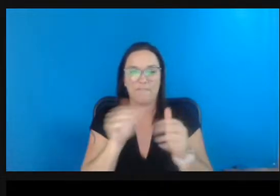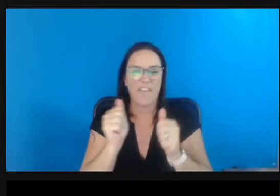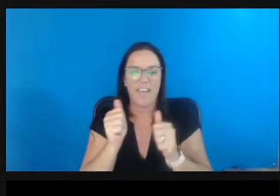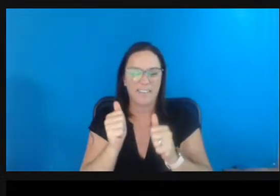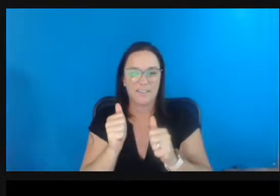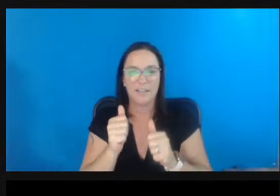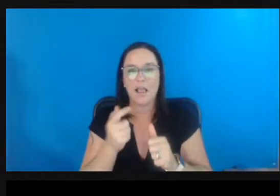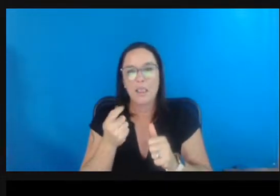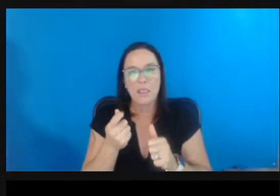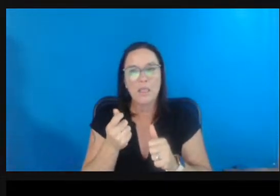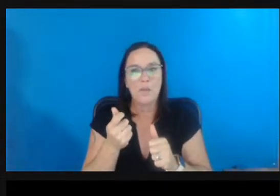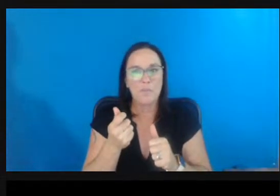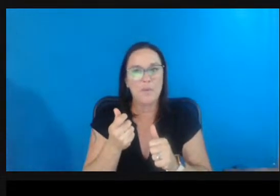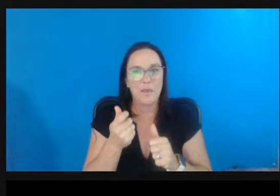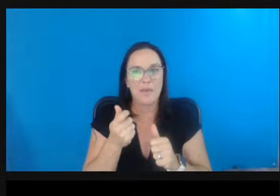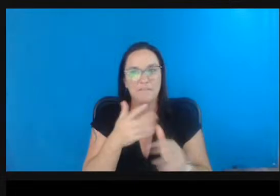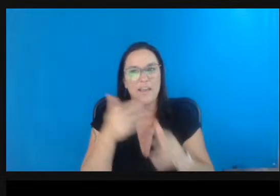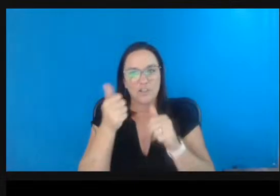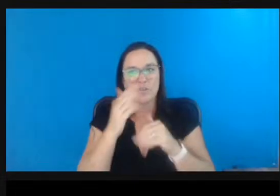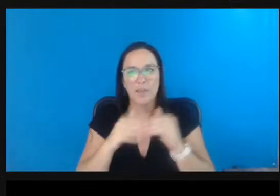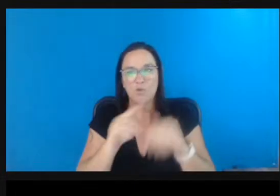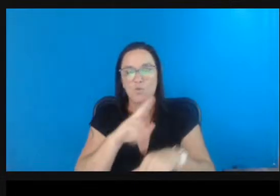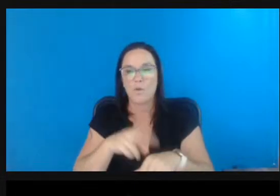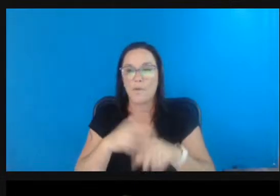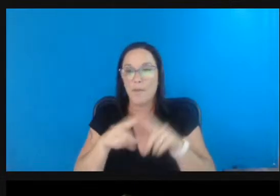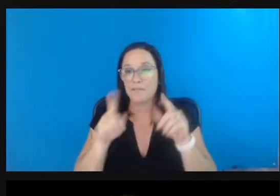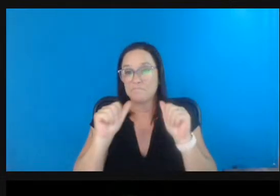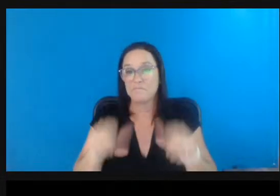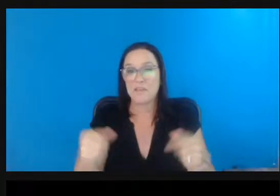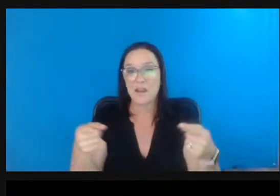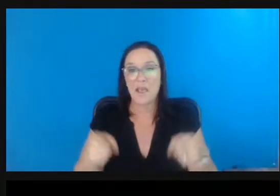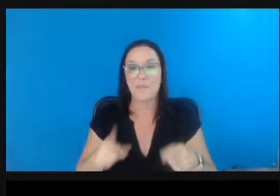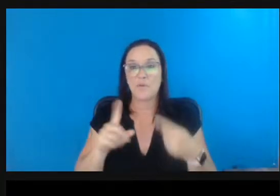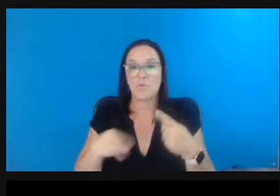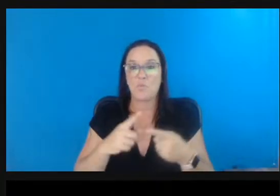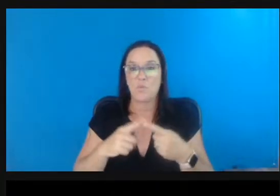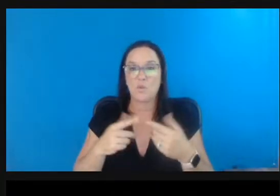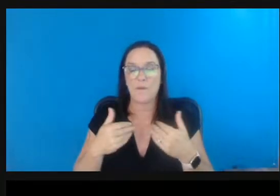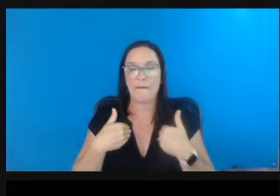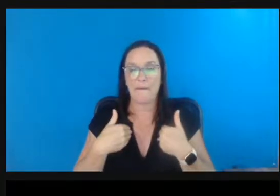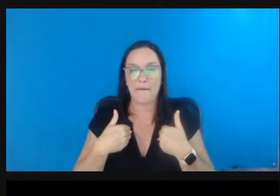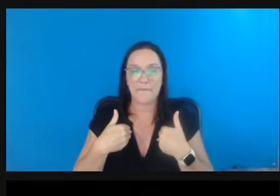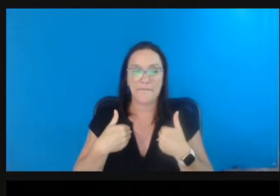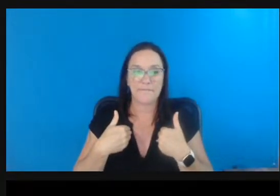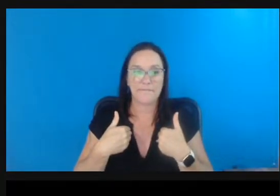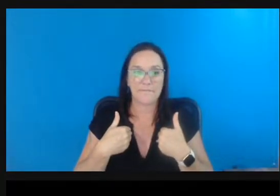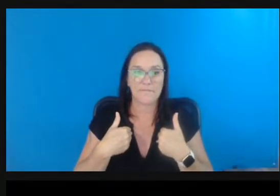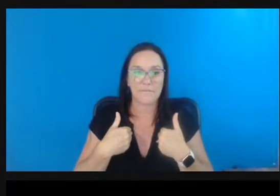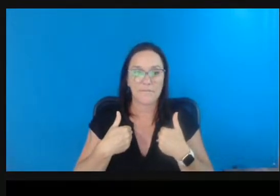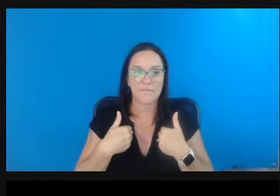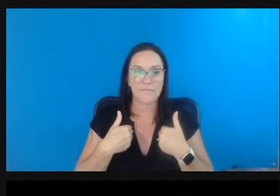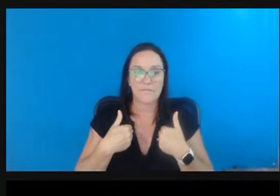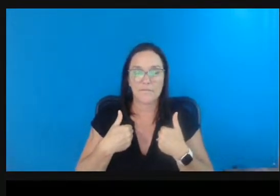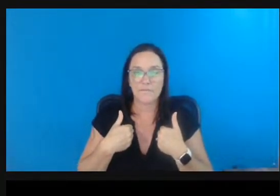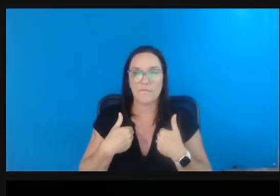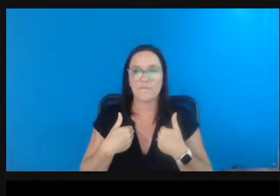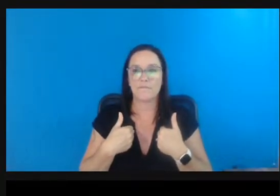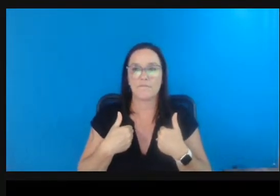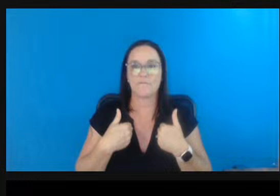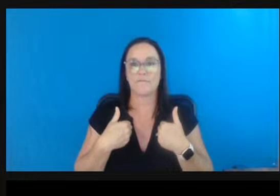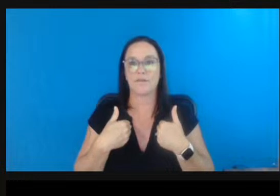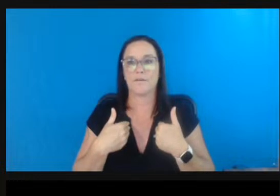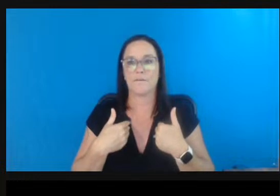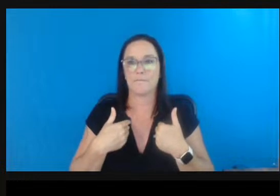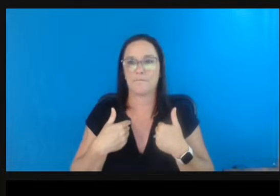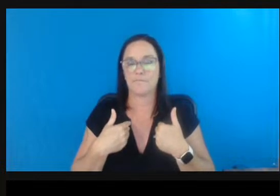unusual, but that's what can happen sometimes when you have only infrequent, or not what this,